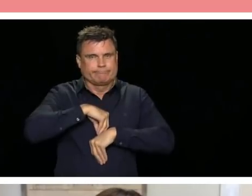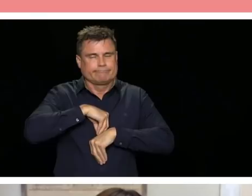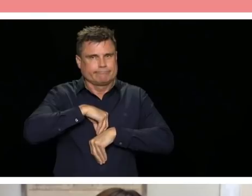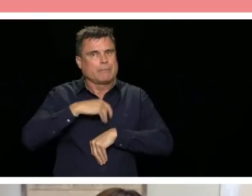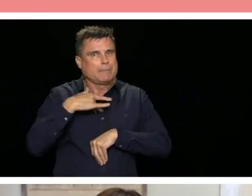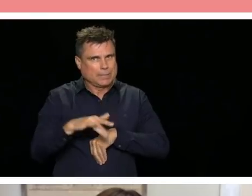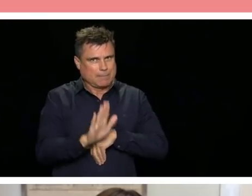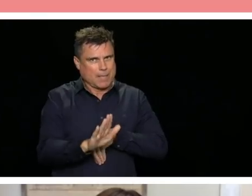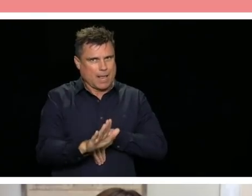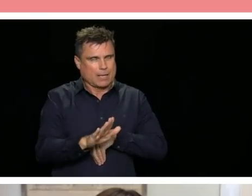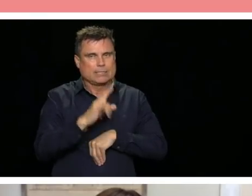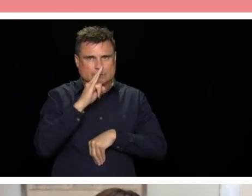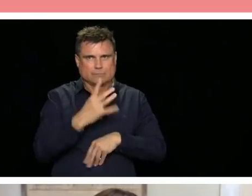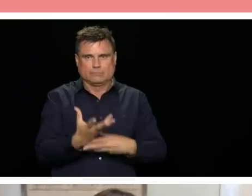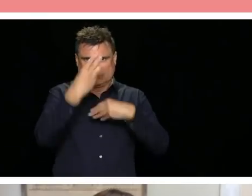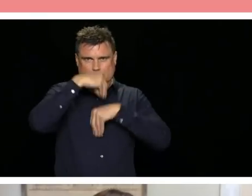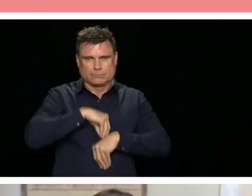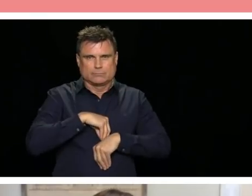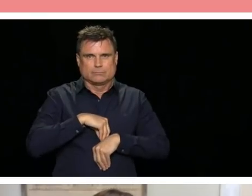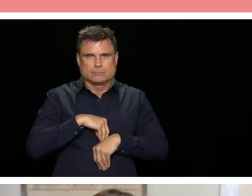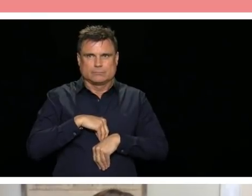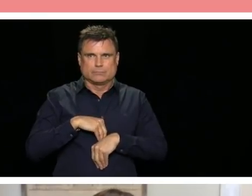basis.